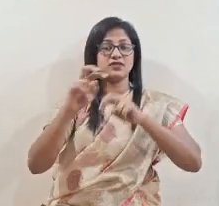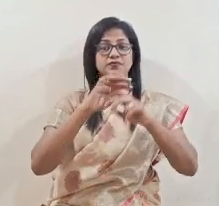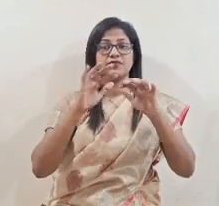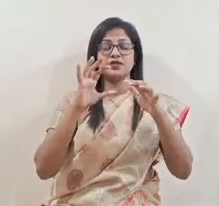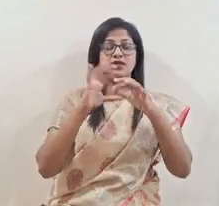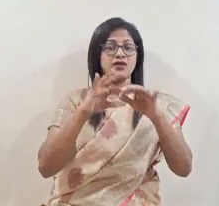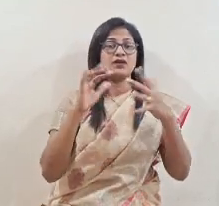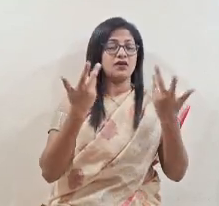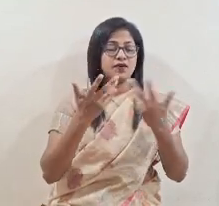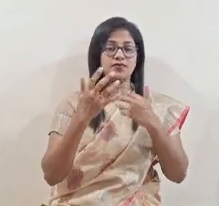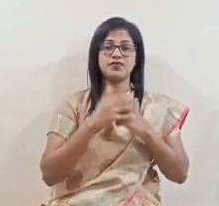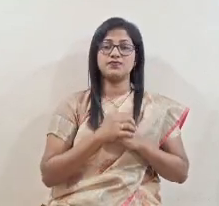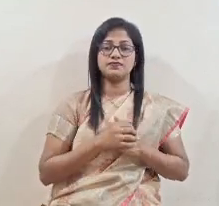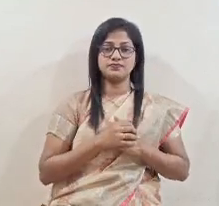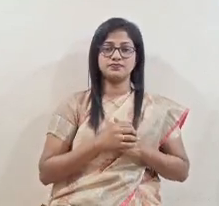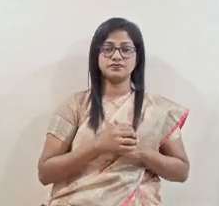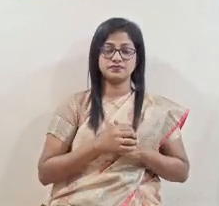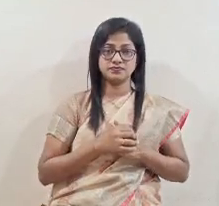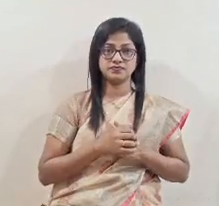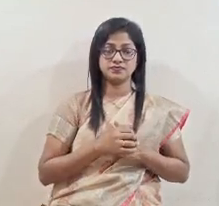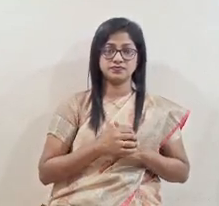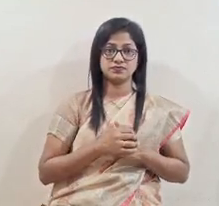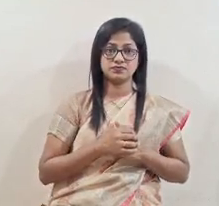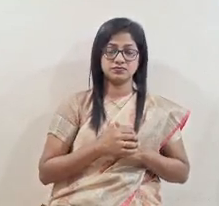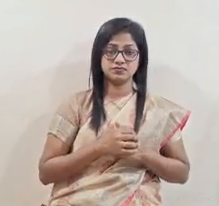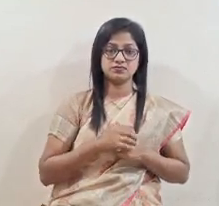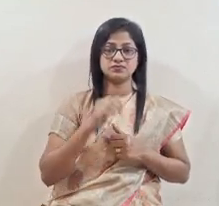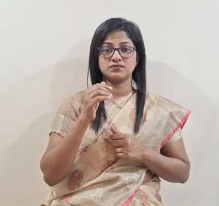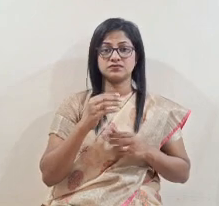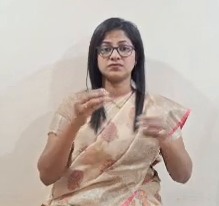of defining this grid? Is there population, is there